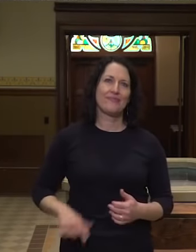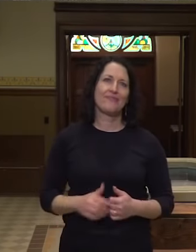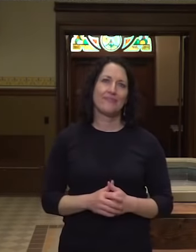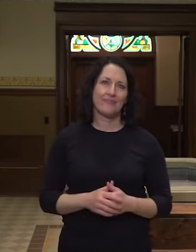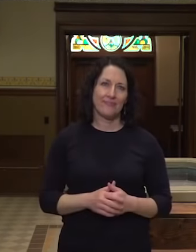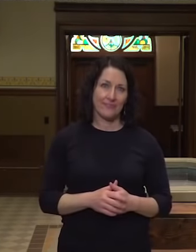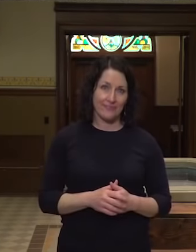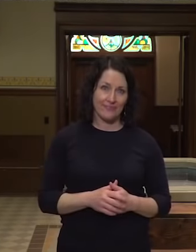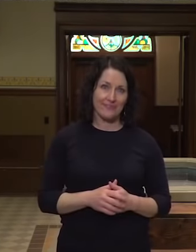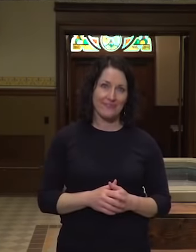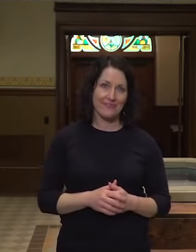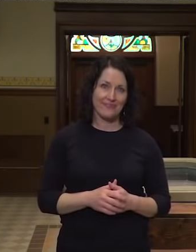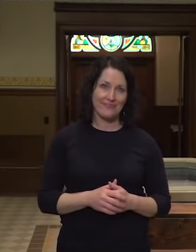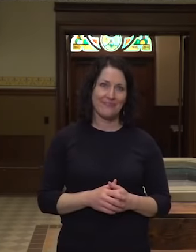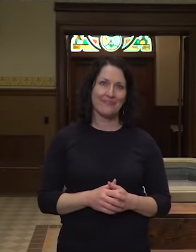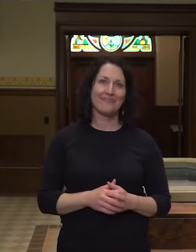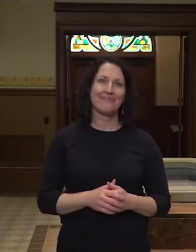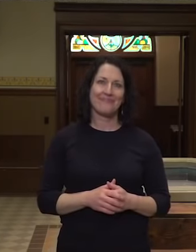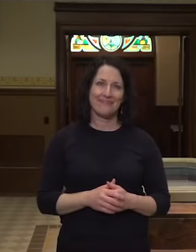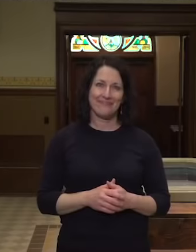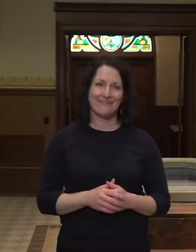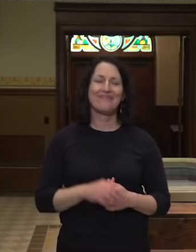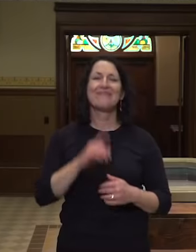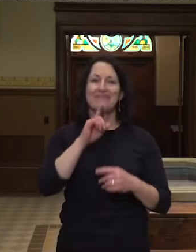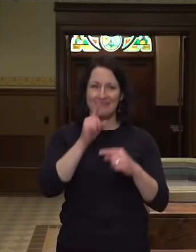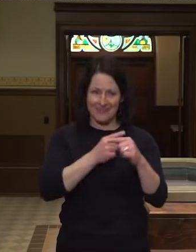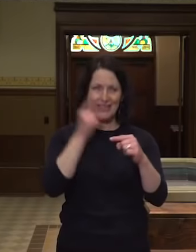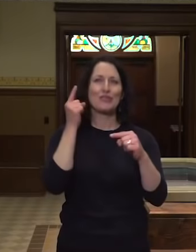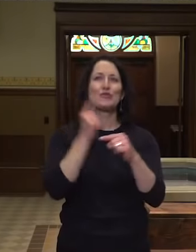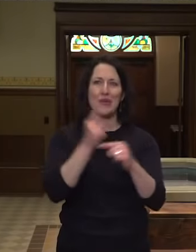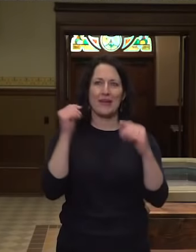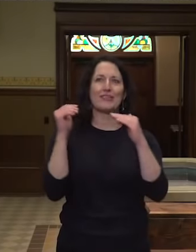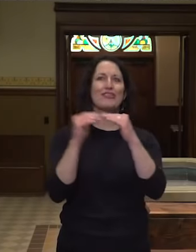Let us give thanks to the Lord our God.